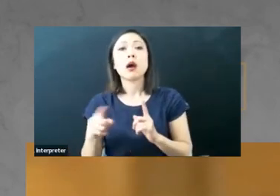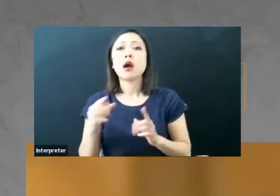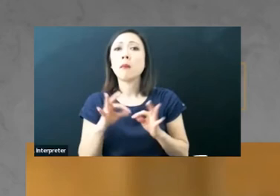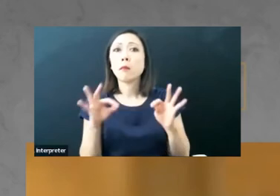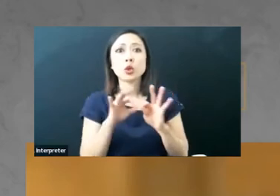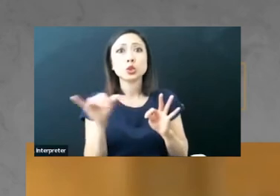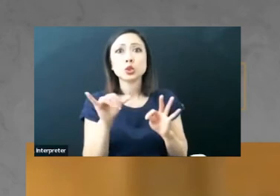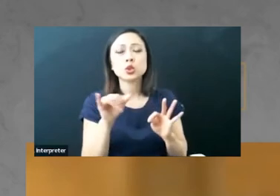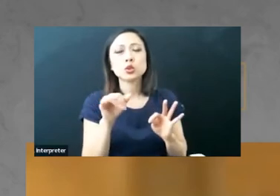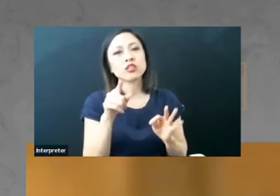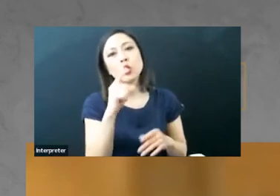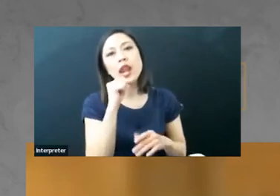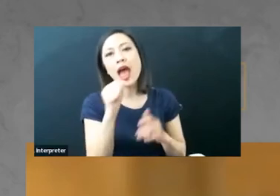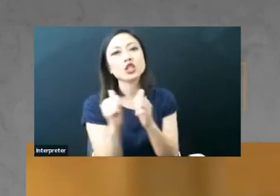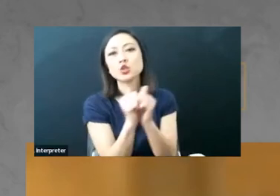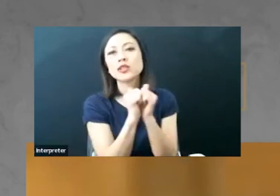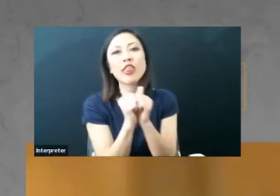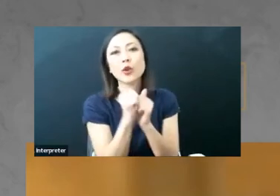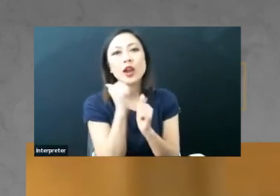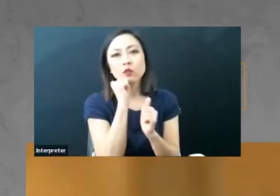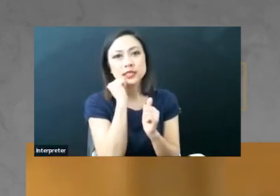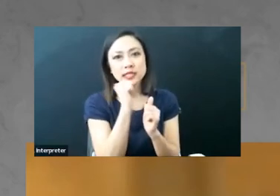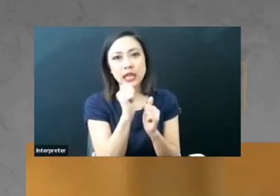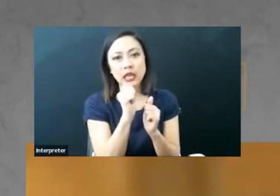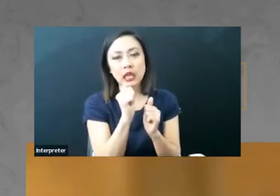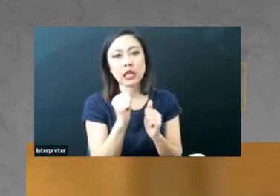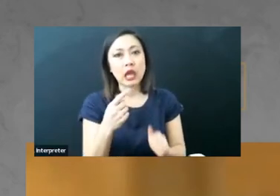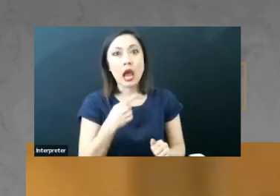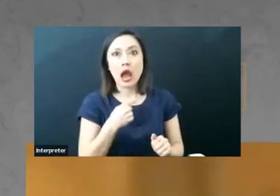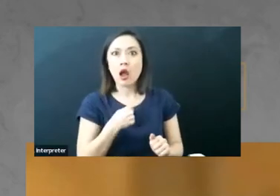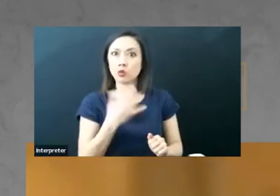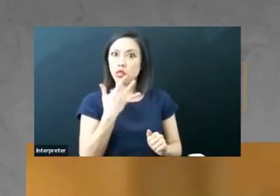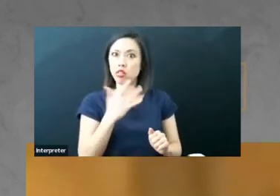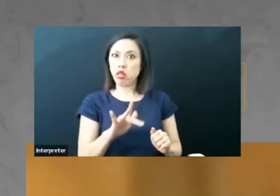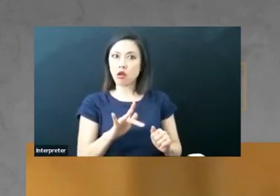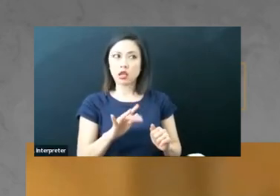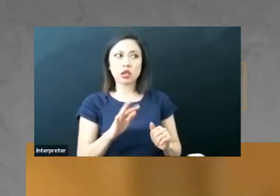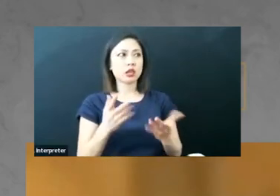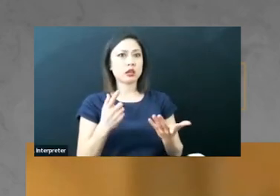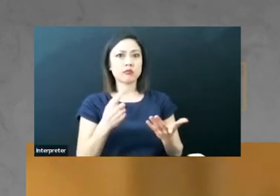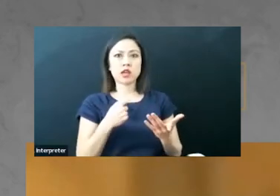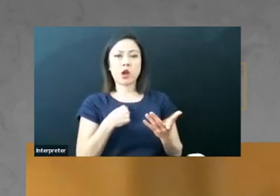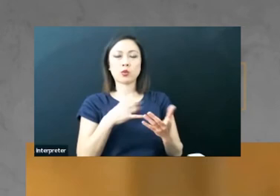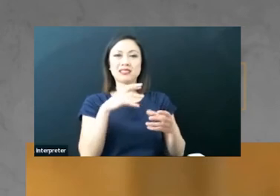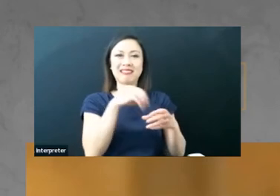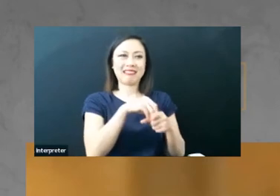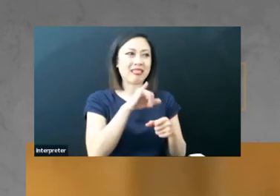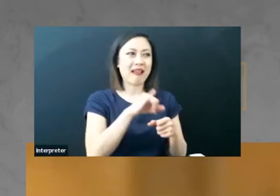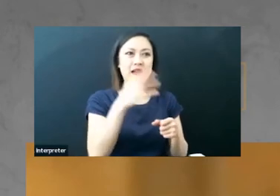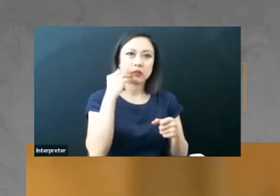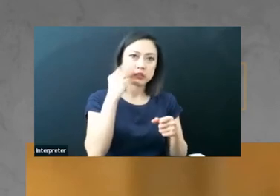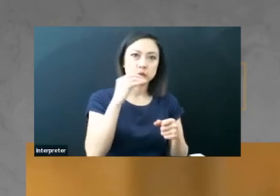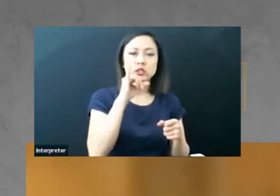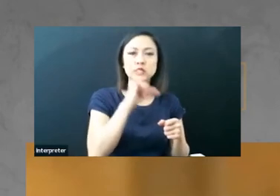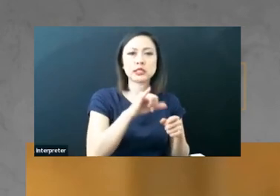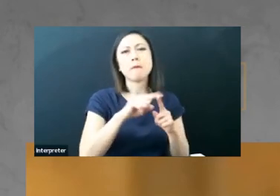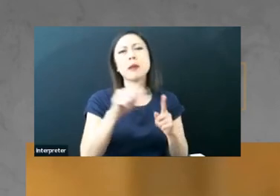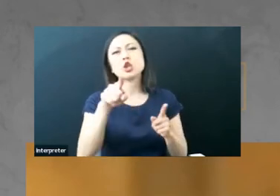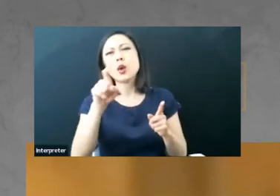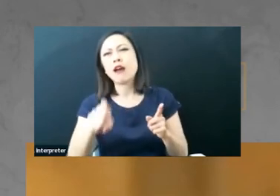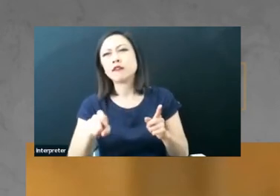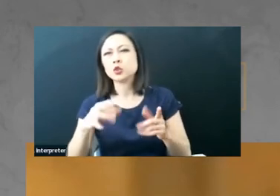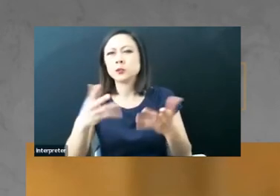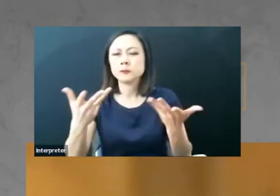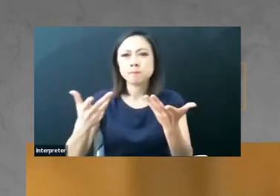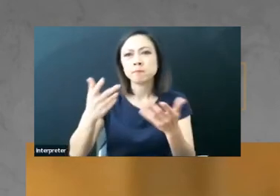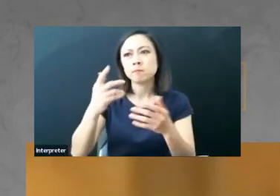with the benefit of being in that meeting, pulled in at the last minute. So you just have to be substantially more deliberate about it. And I would